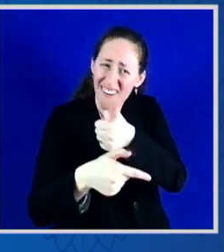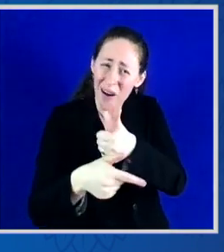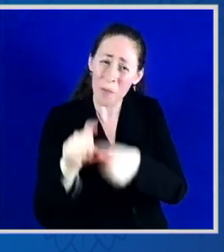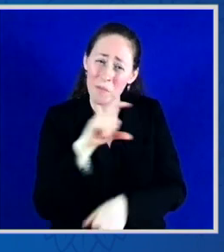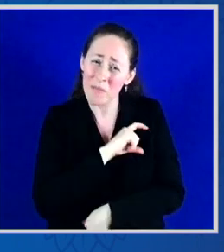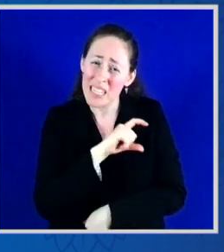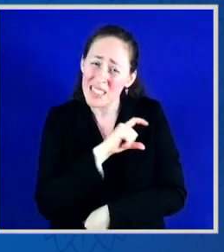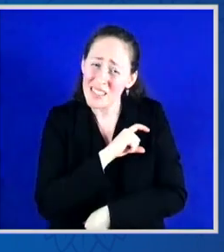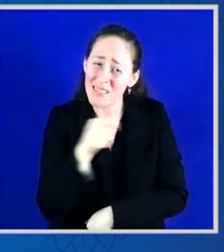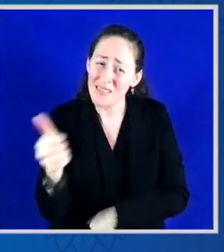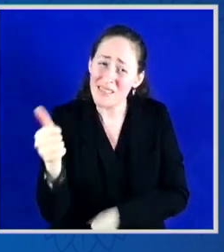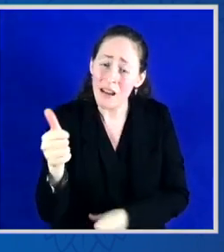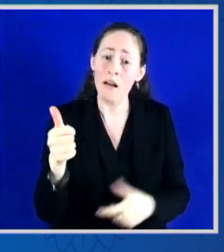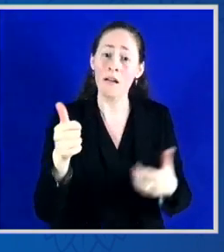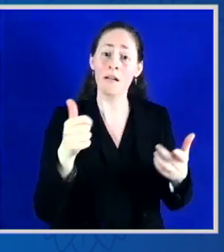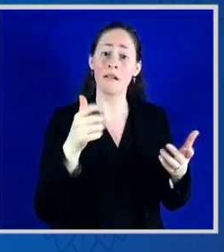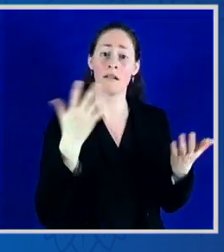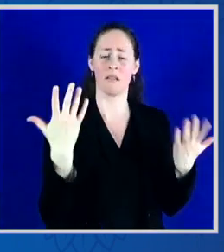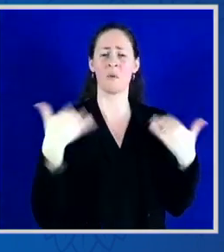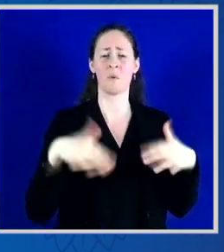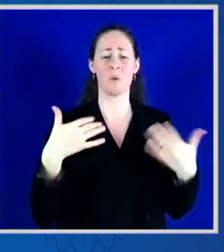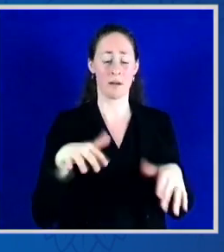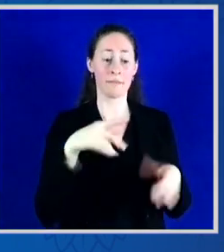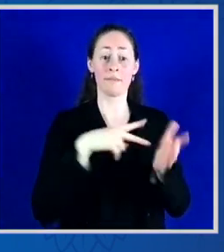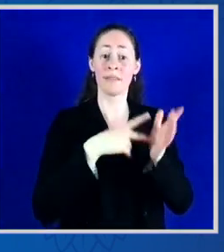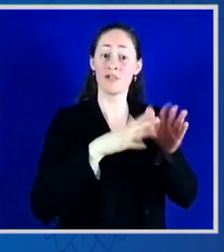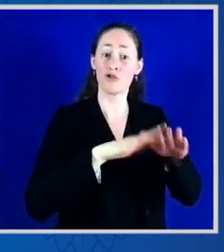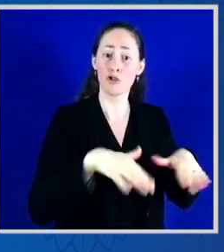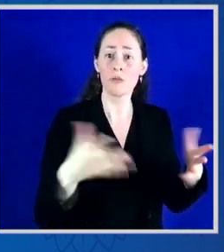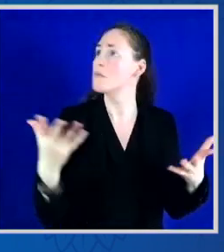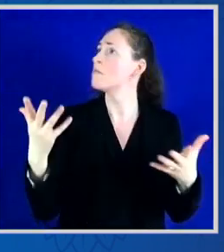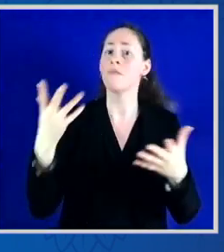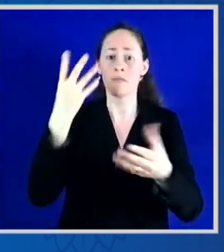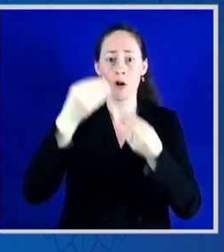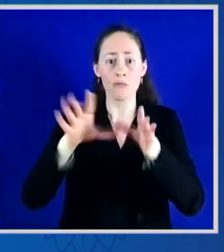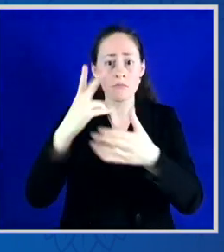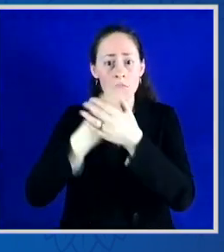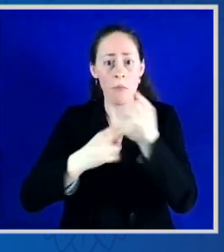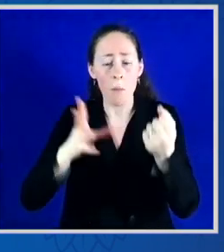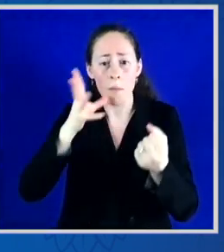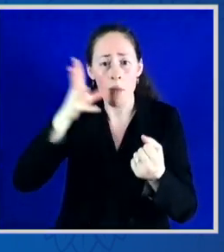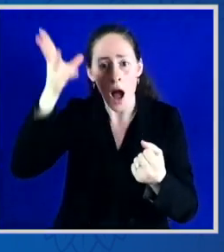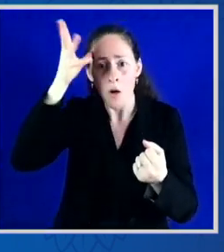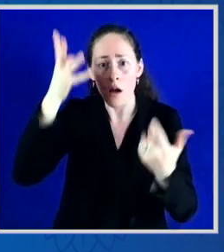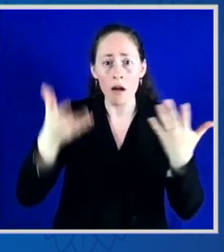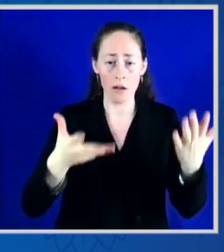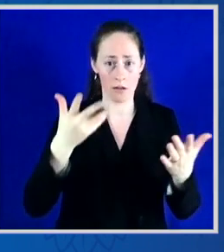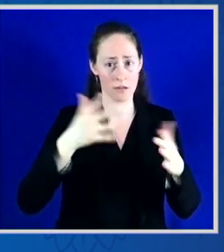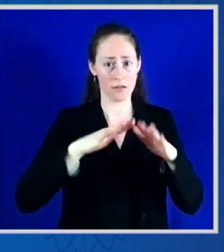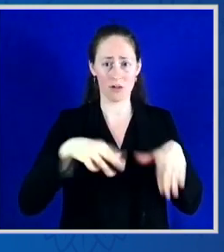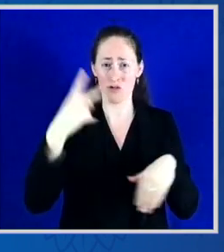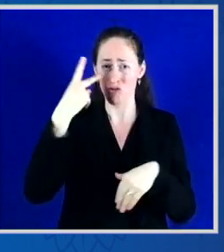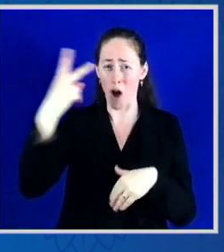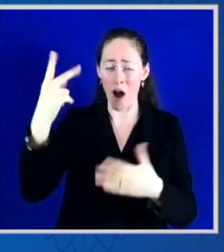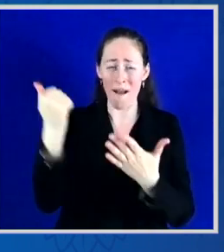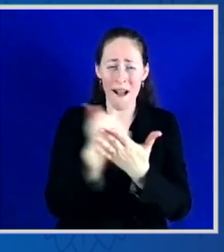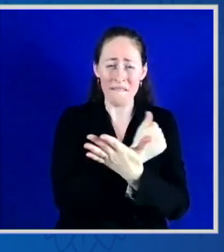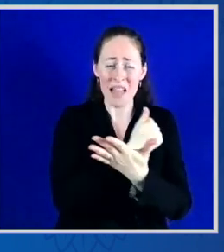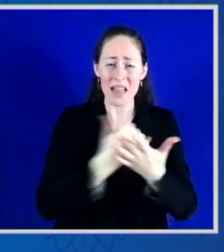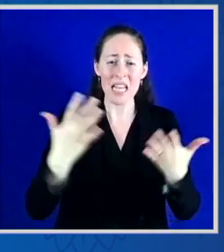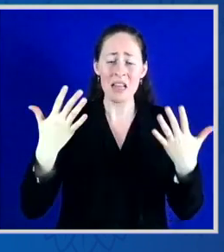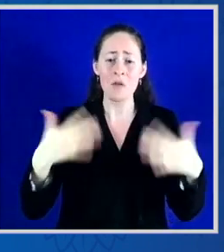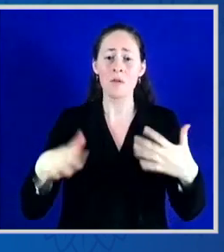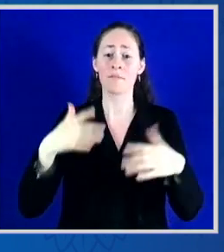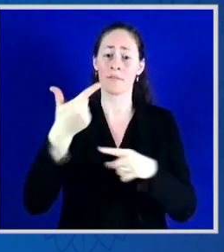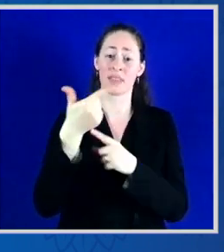parents, not to mention witness this horrific act. Gun violence does not only affect one person, but so many because it has